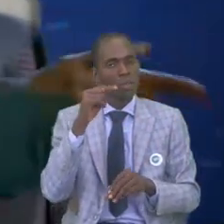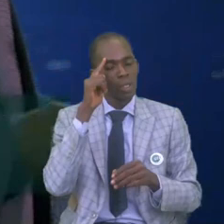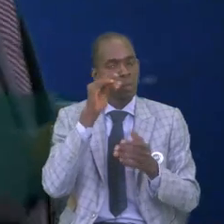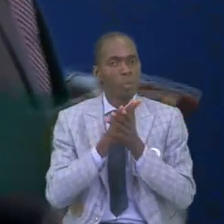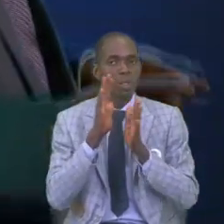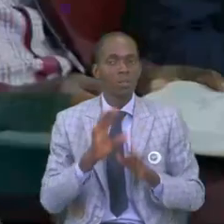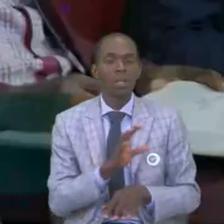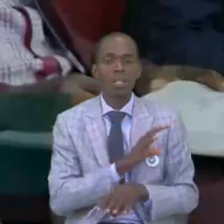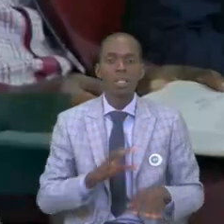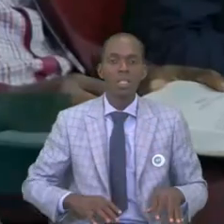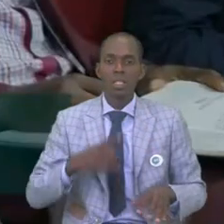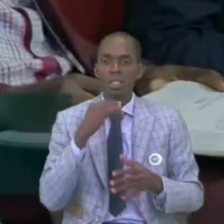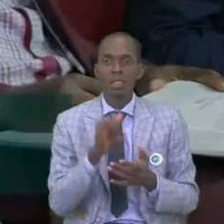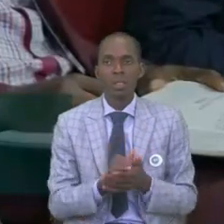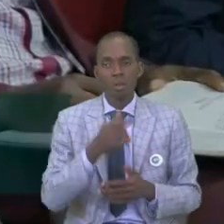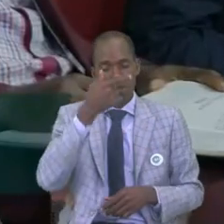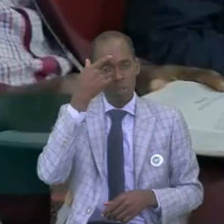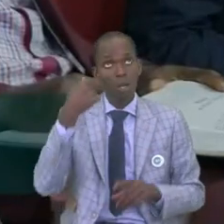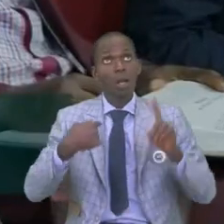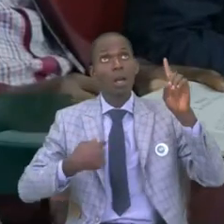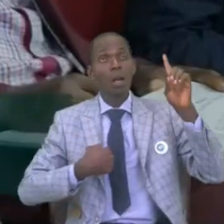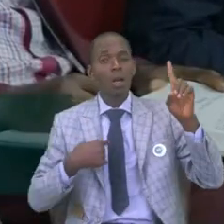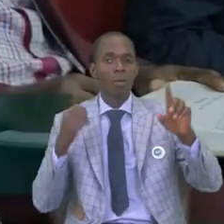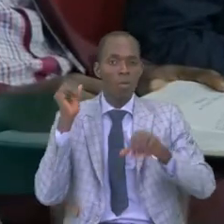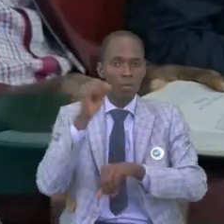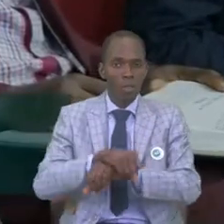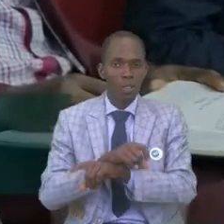because I overcame, you